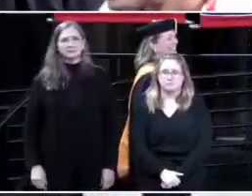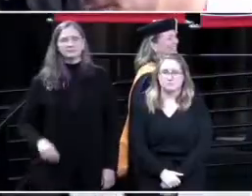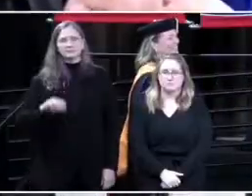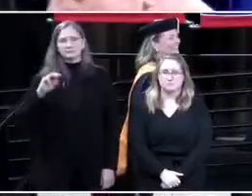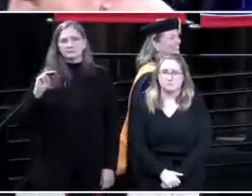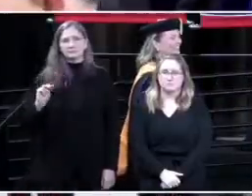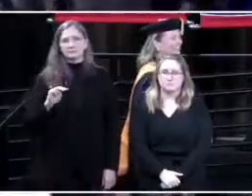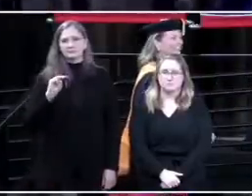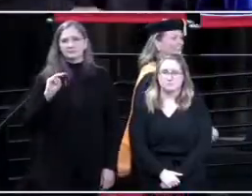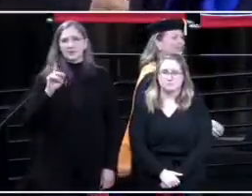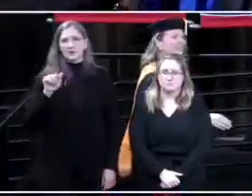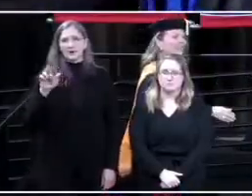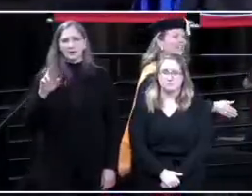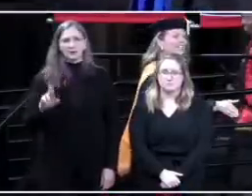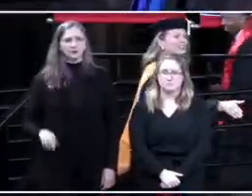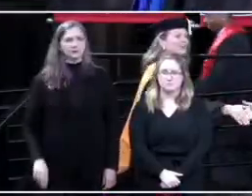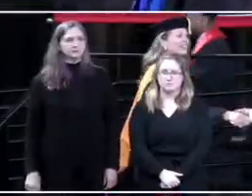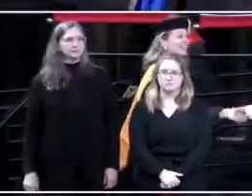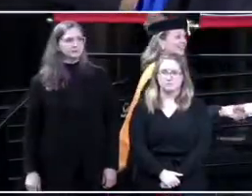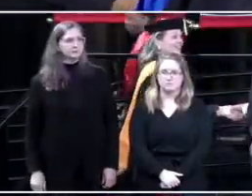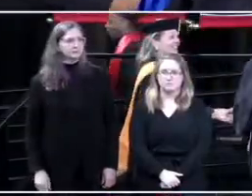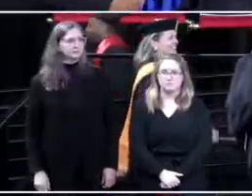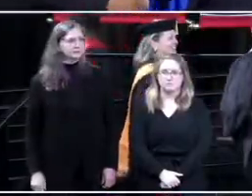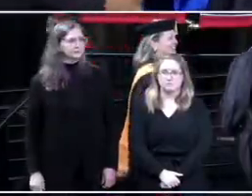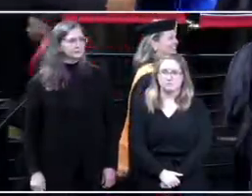Mary Lou Baker,